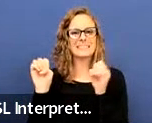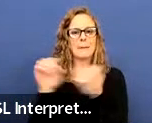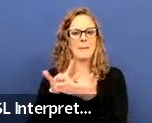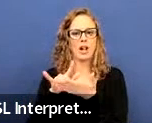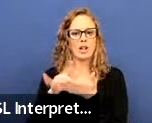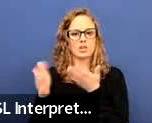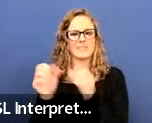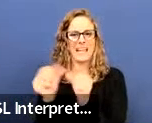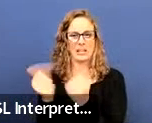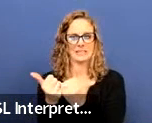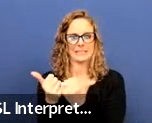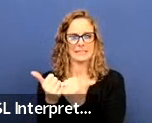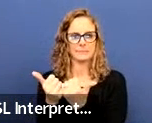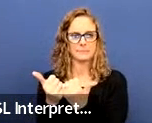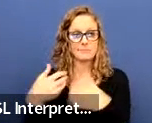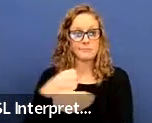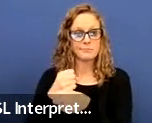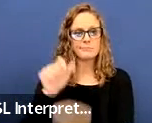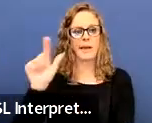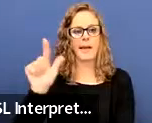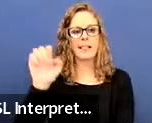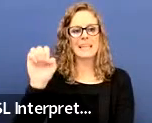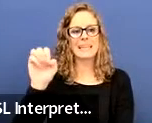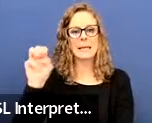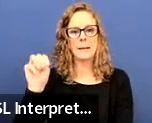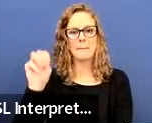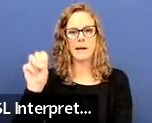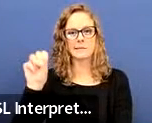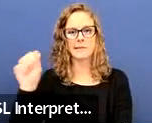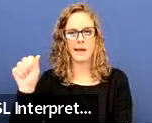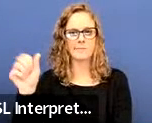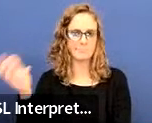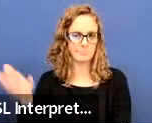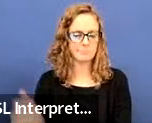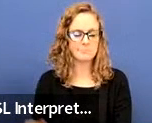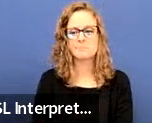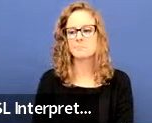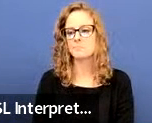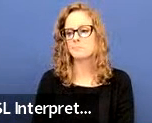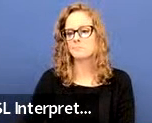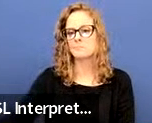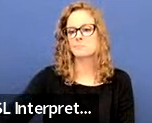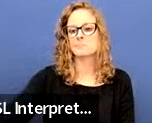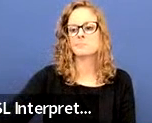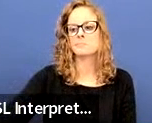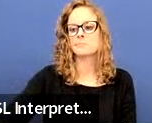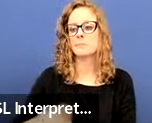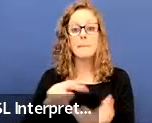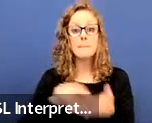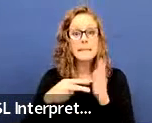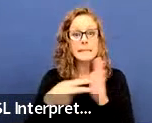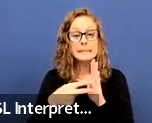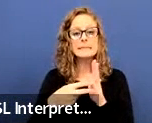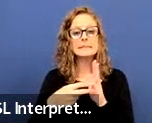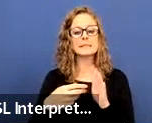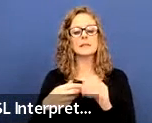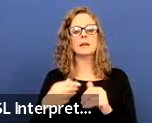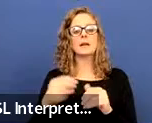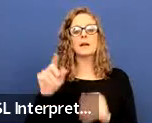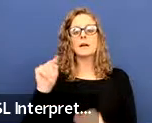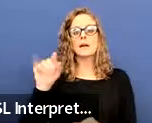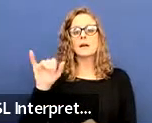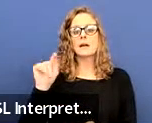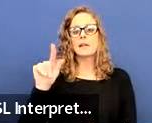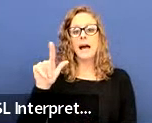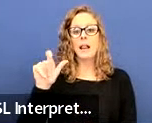agency, LEMSA for short. That is, we have regulatory business in Title